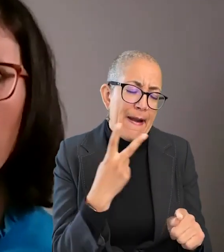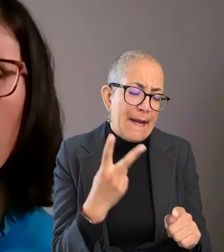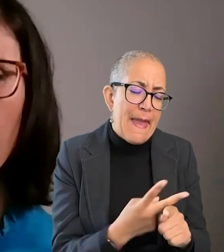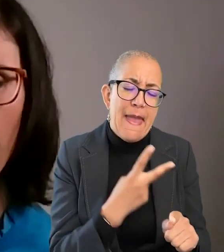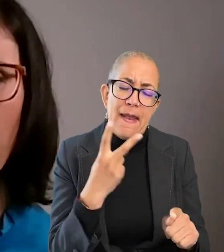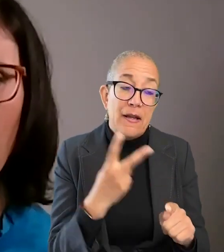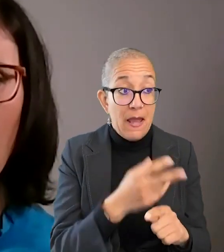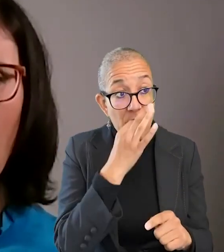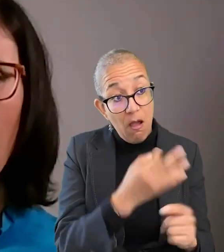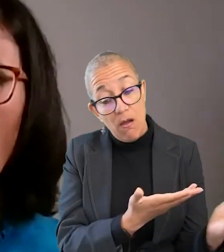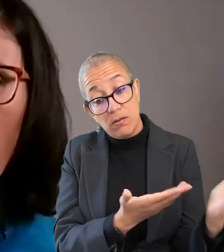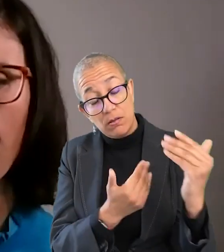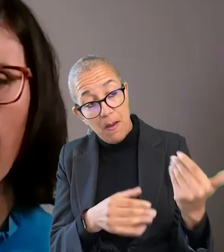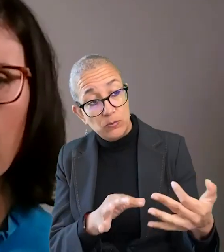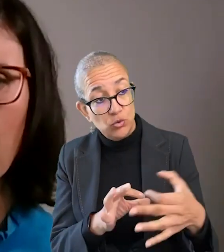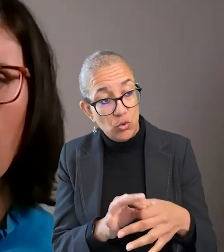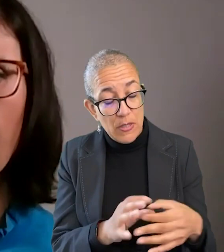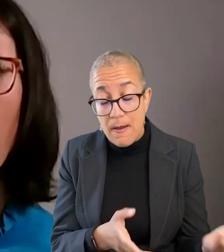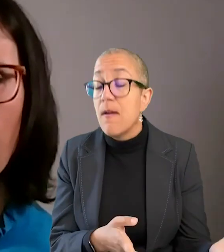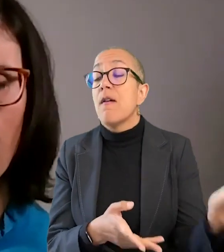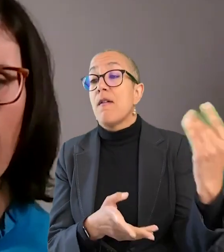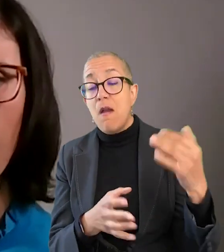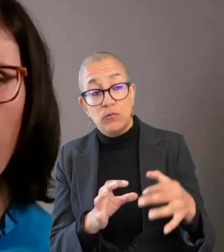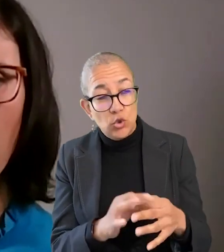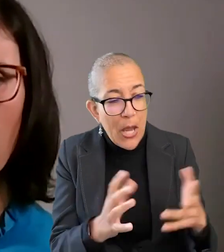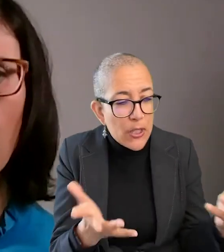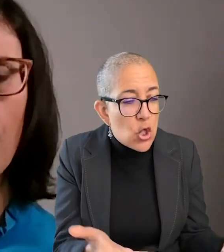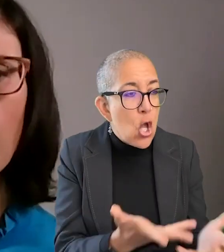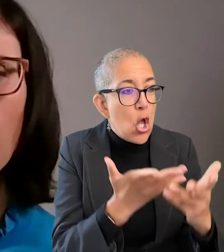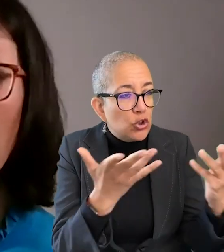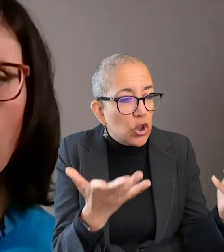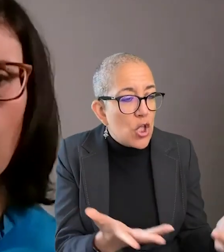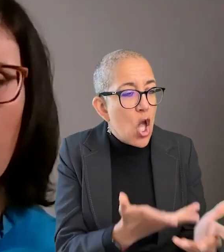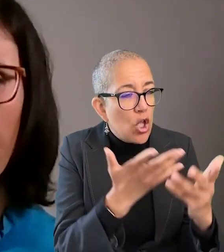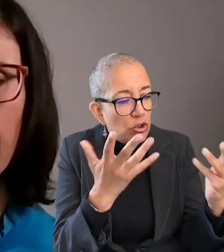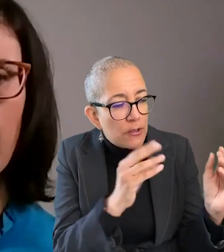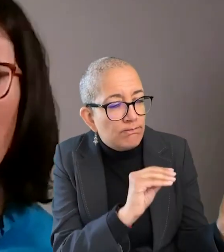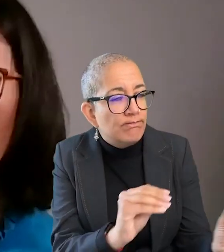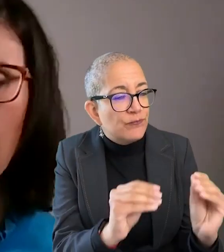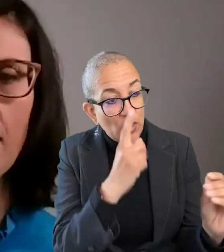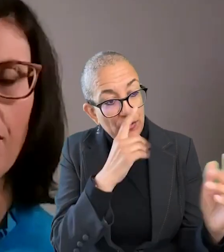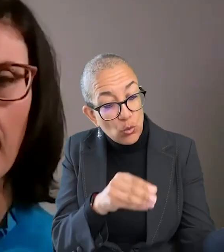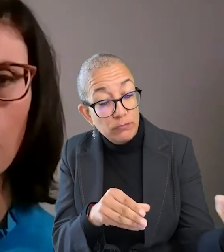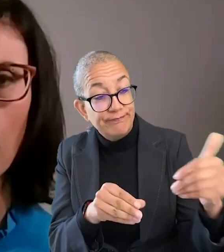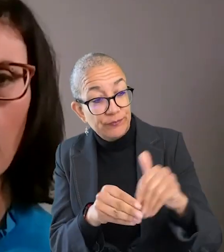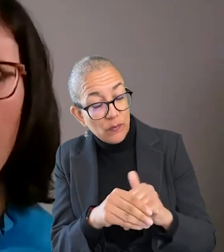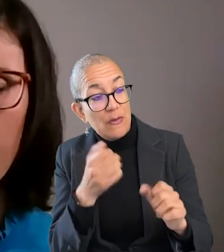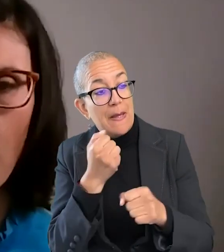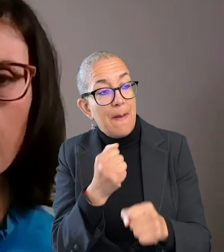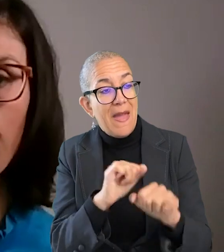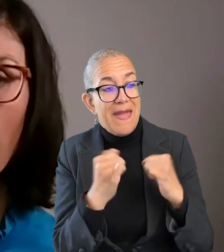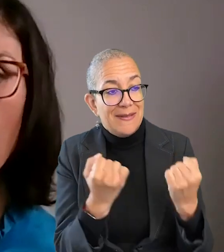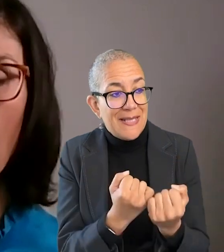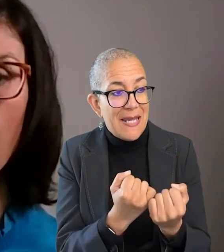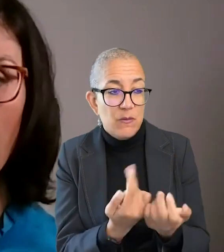asked them to come and join, and more than that, nurtured them so that they would sit on your campaign teams, stand for council, and